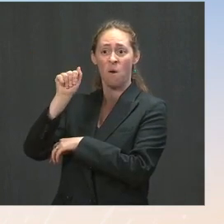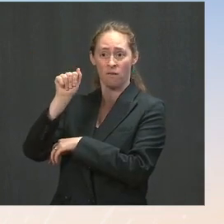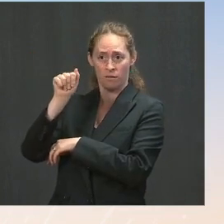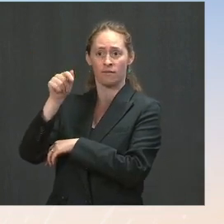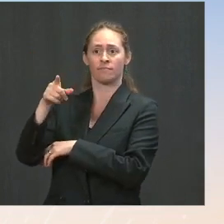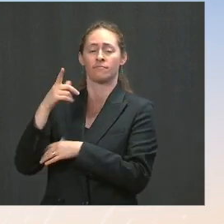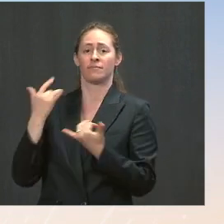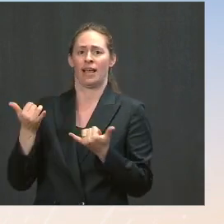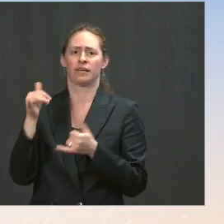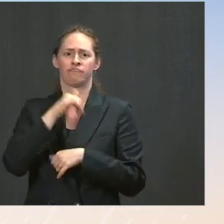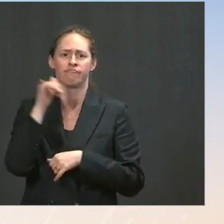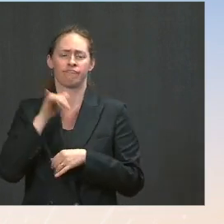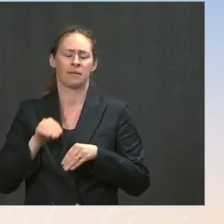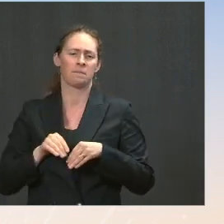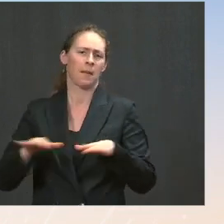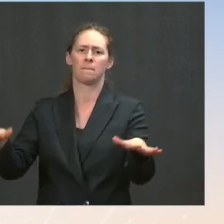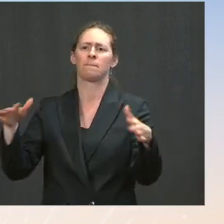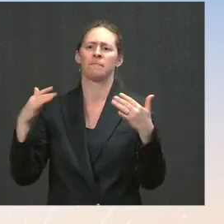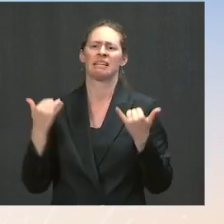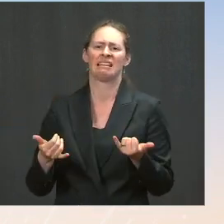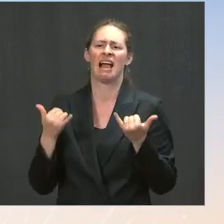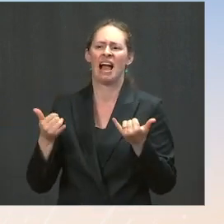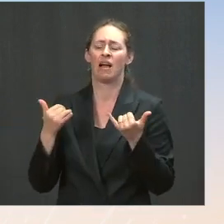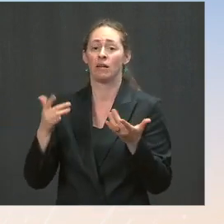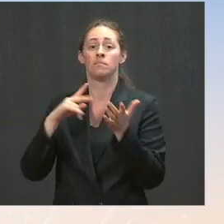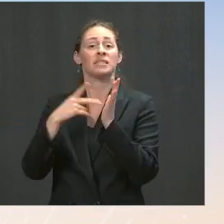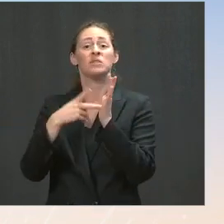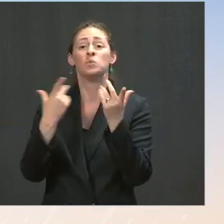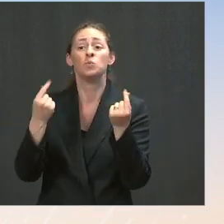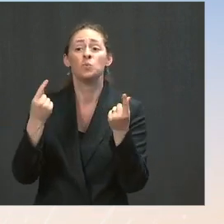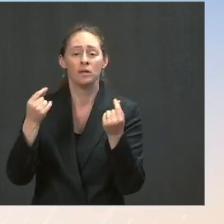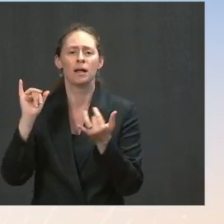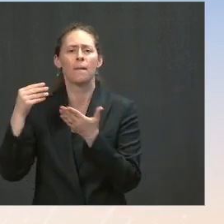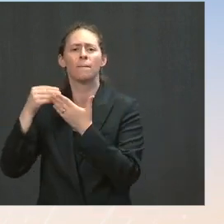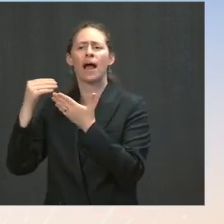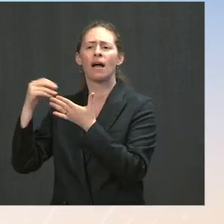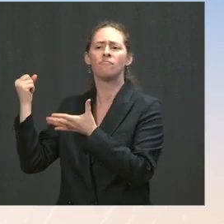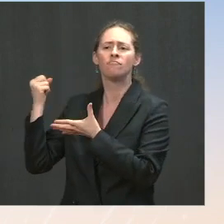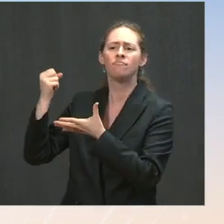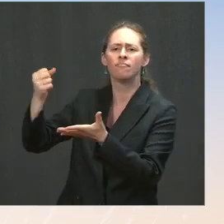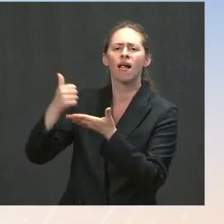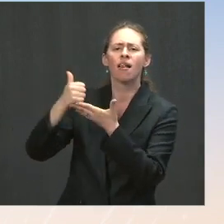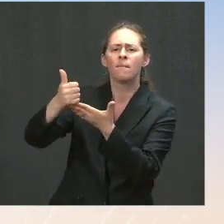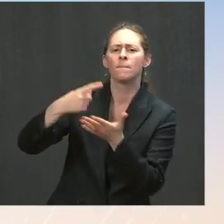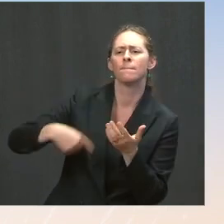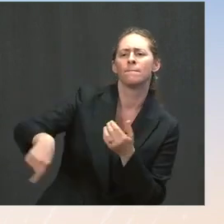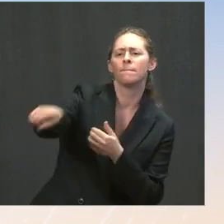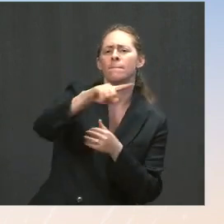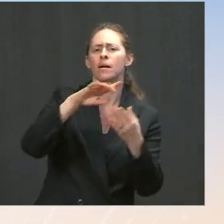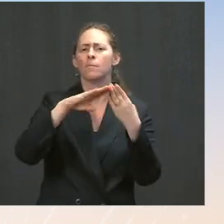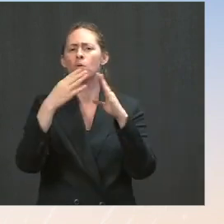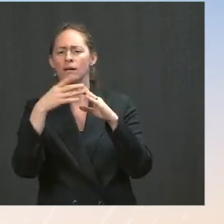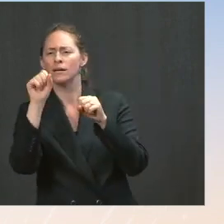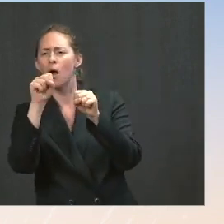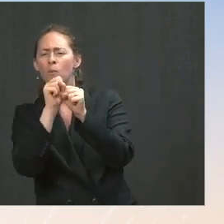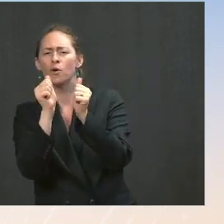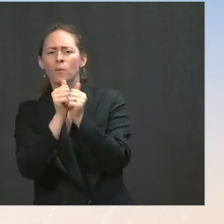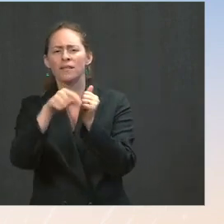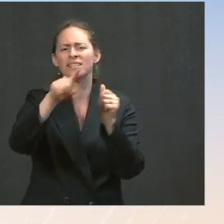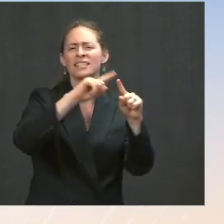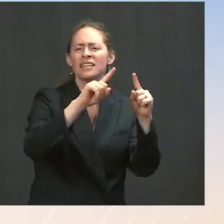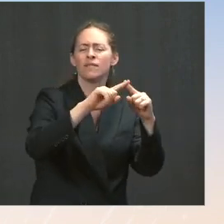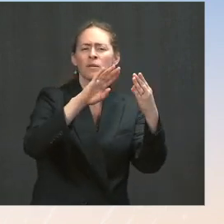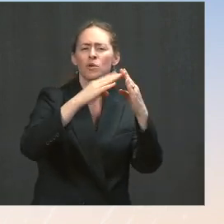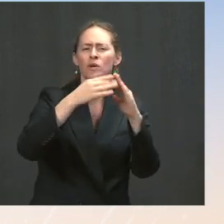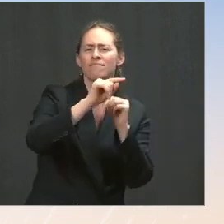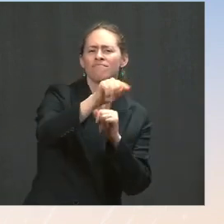the highest transmission rates, will use the funding to establish a sustainable community-based workforce and infrastructure to maximize COVID-19 vaccine